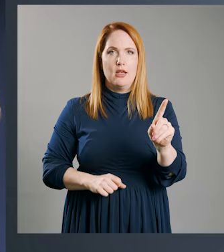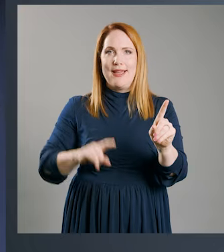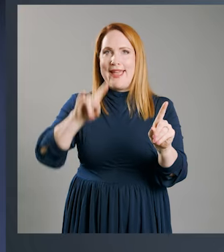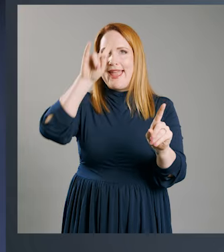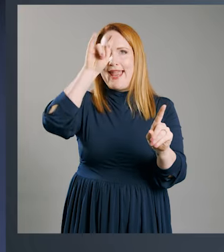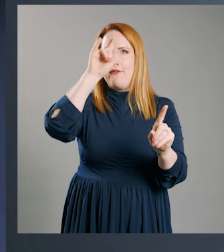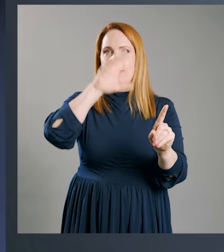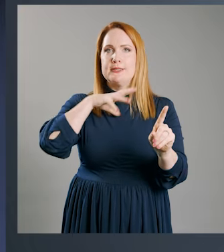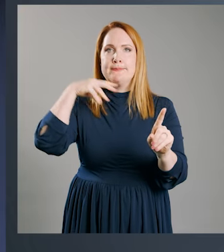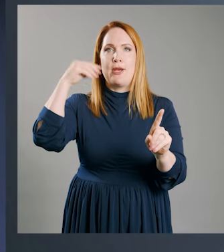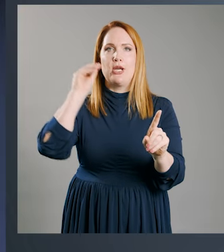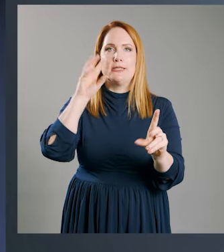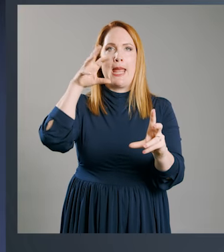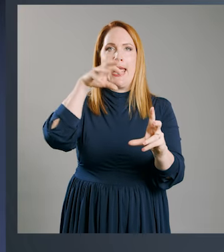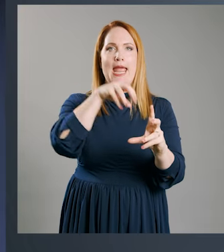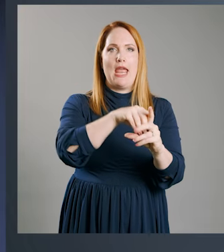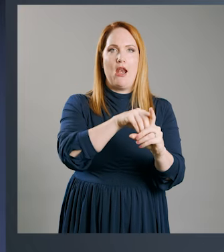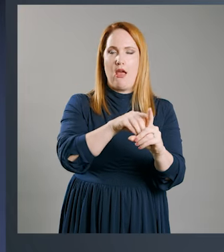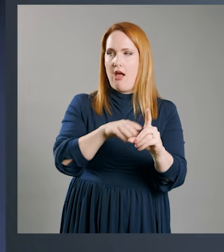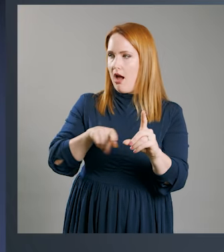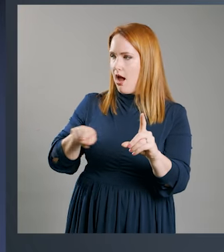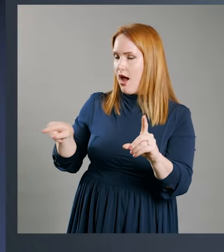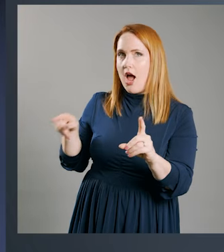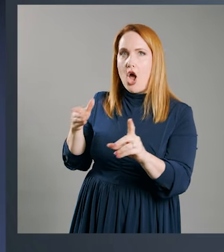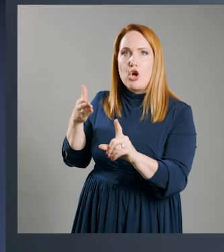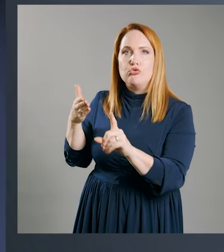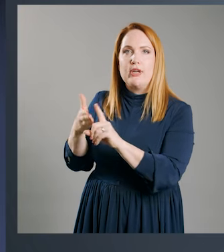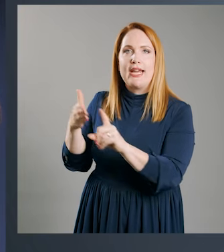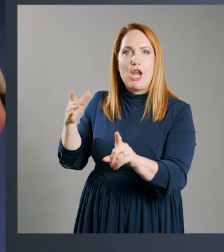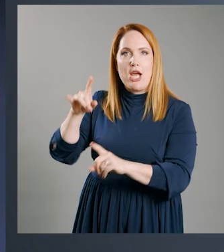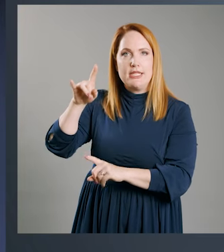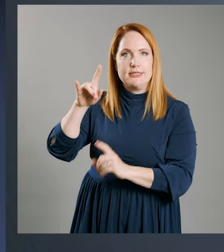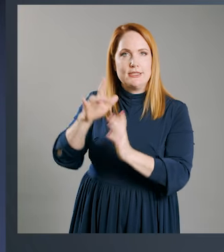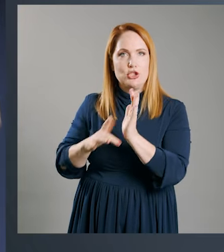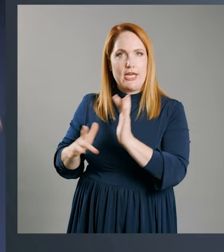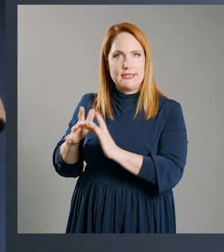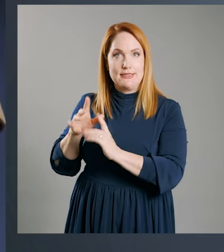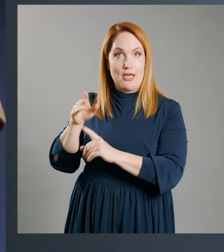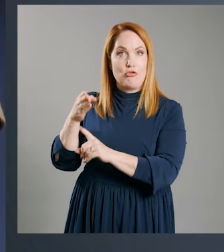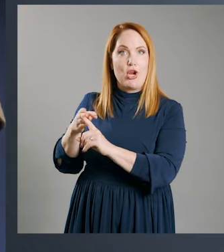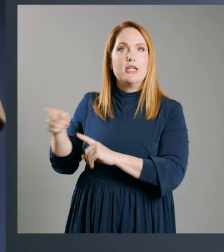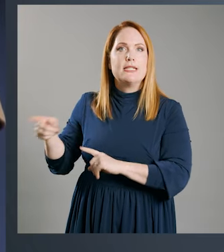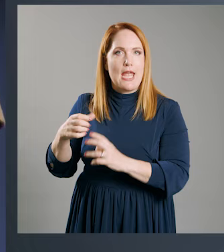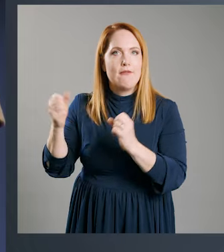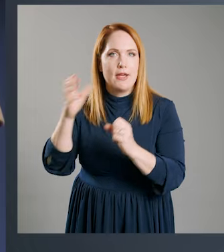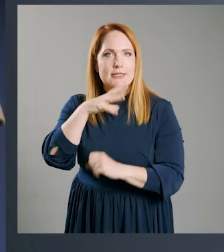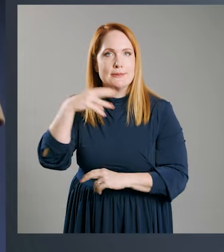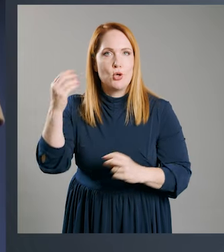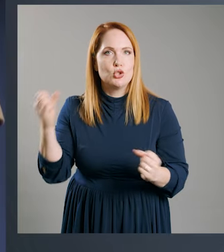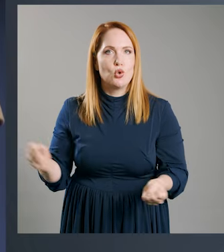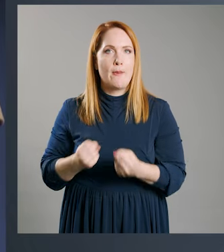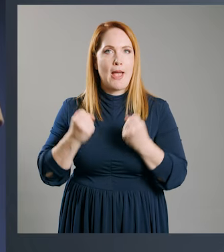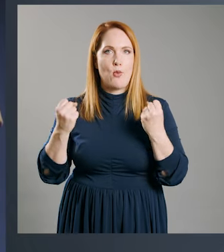an evil spirit within him that first recognized Jesus and first recognized that spiritual power.